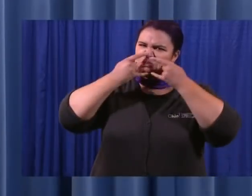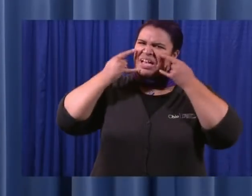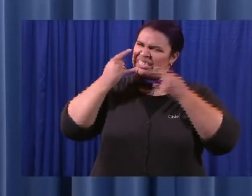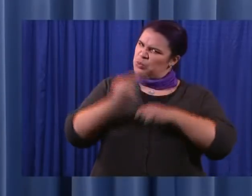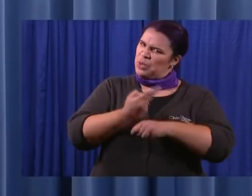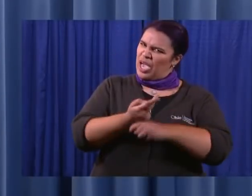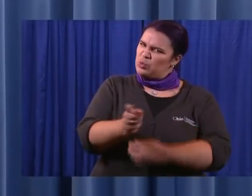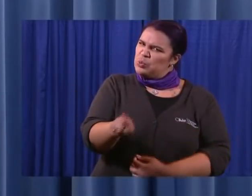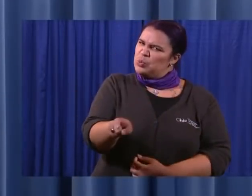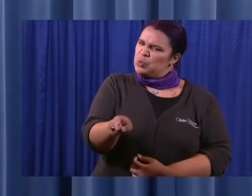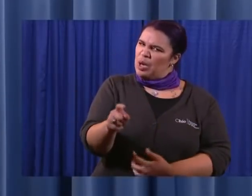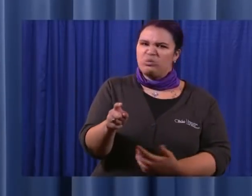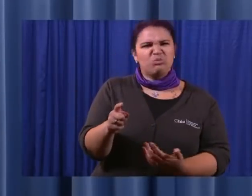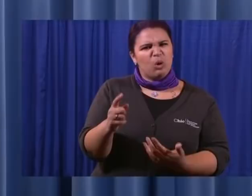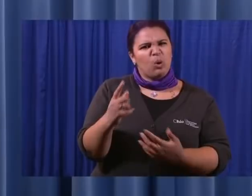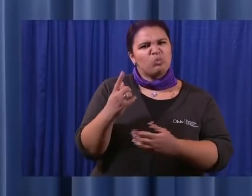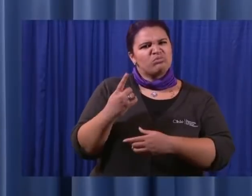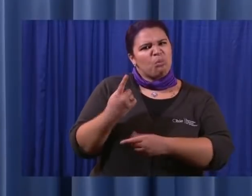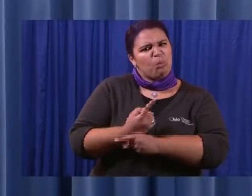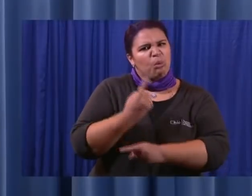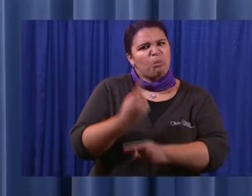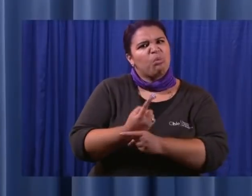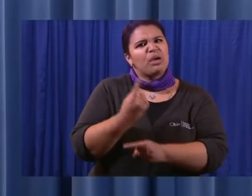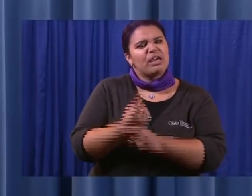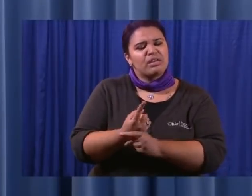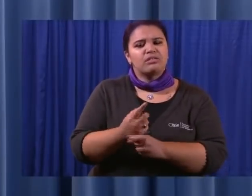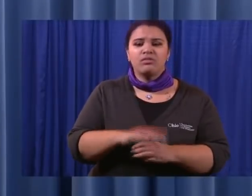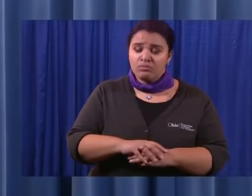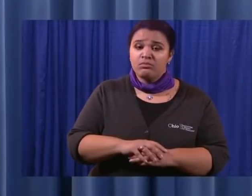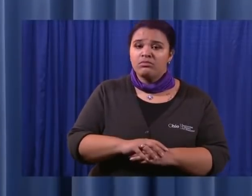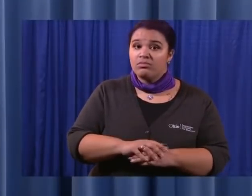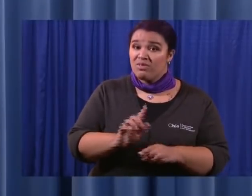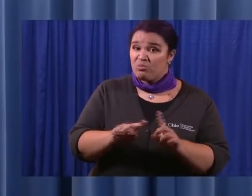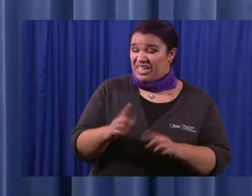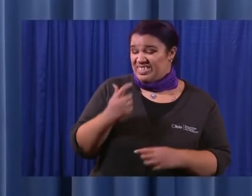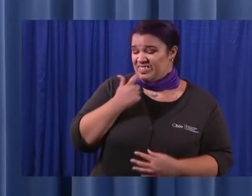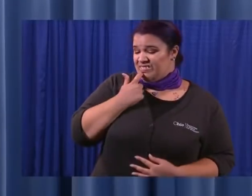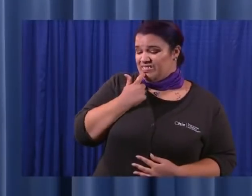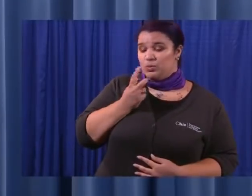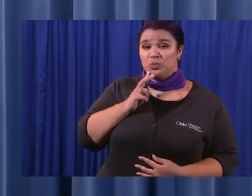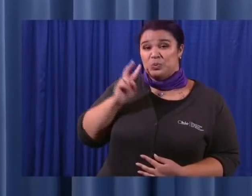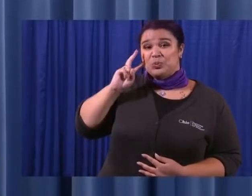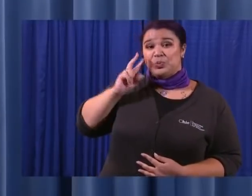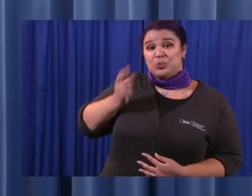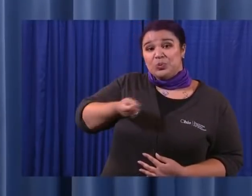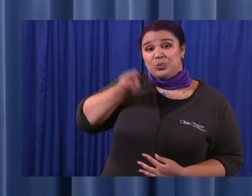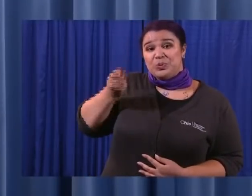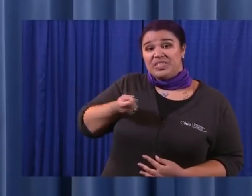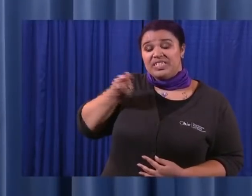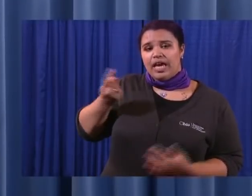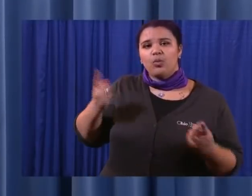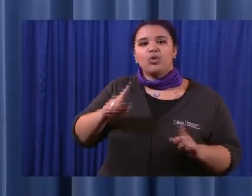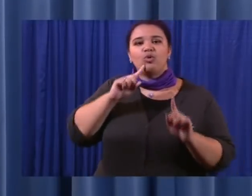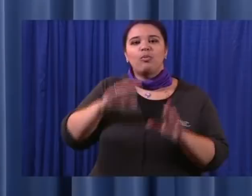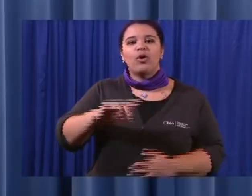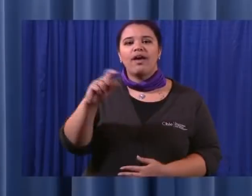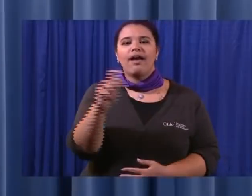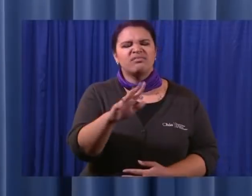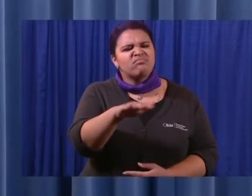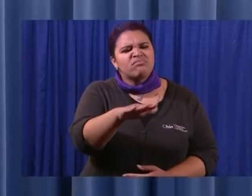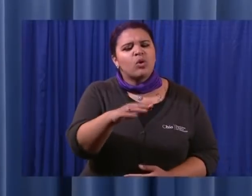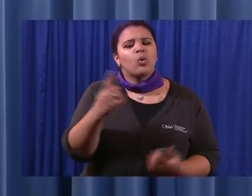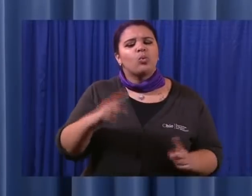do so. But on Tuesday, when you were asked whether Vice President Pence, whether you'd urge him to wear a mask when he was in Ohio